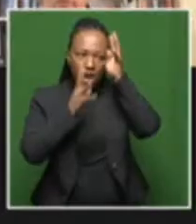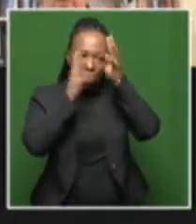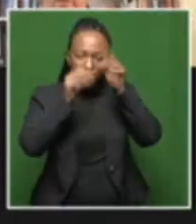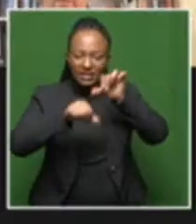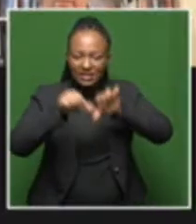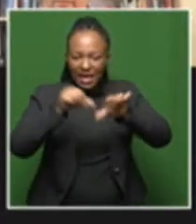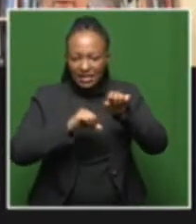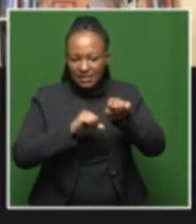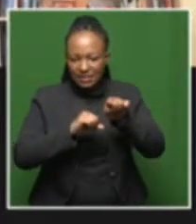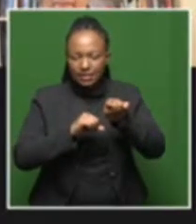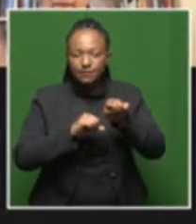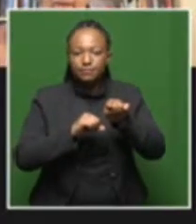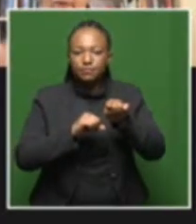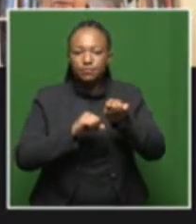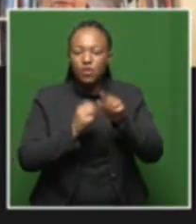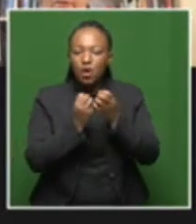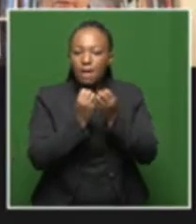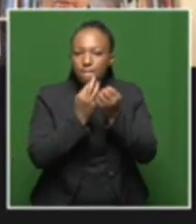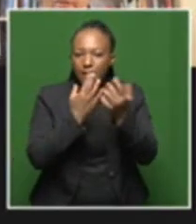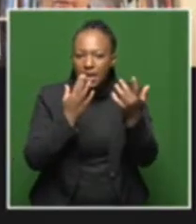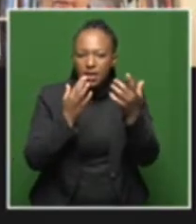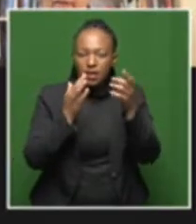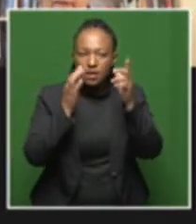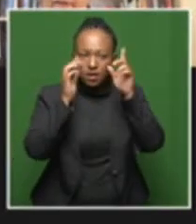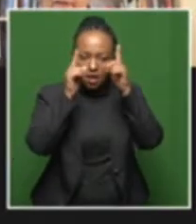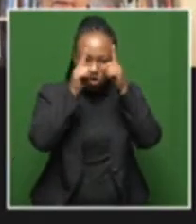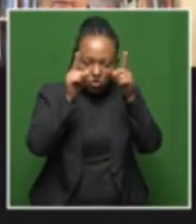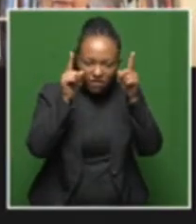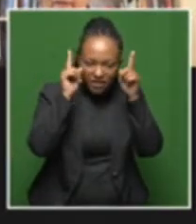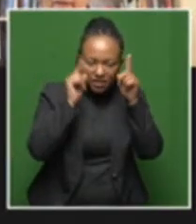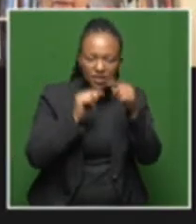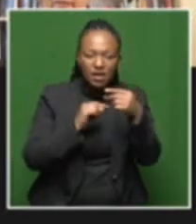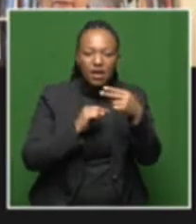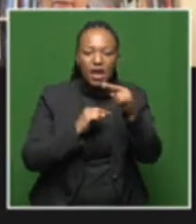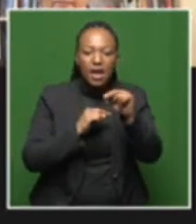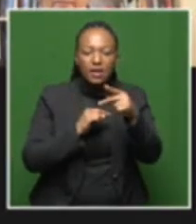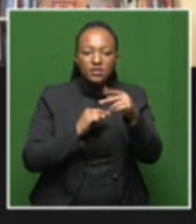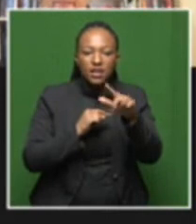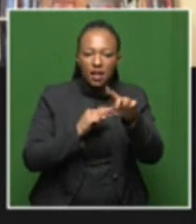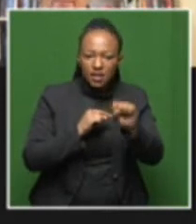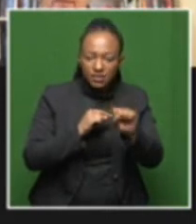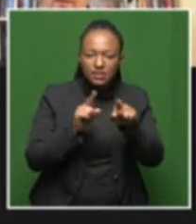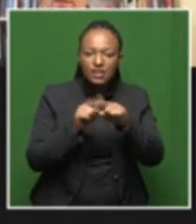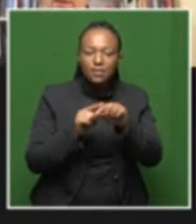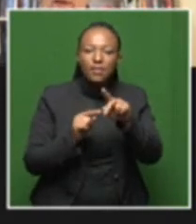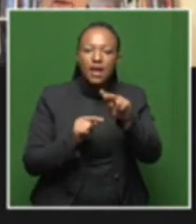contain most of the many universities, the NHLS and the NICD.